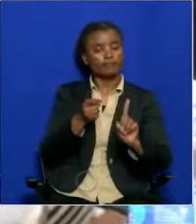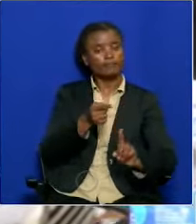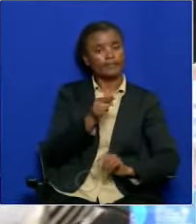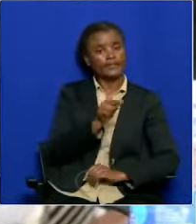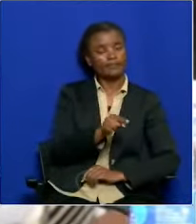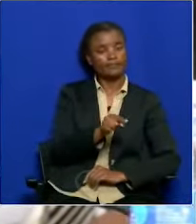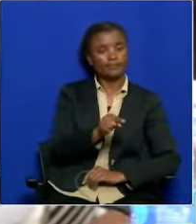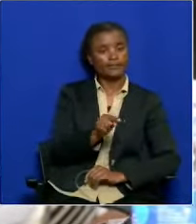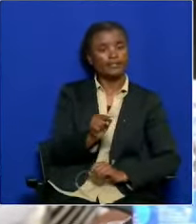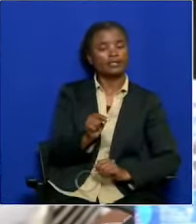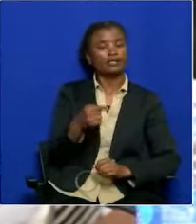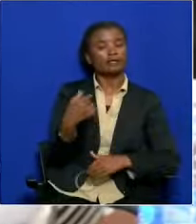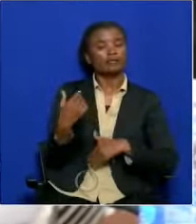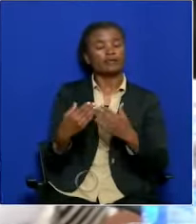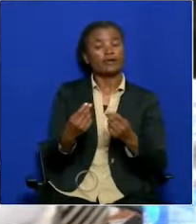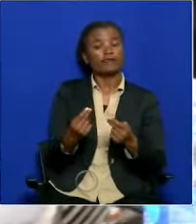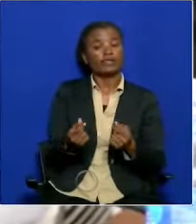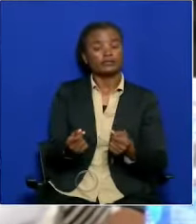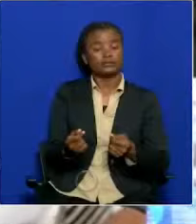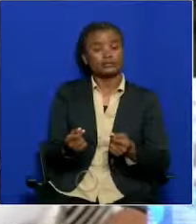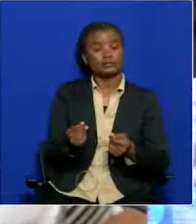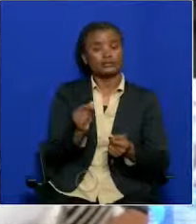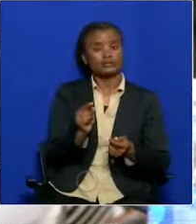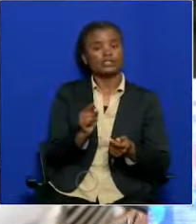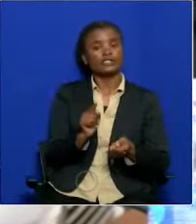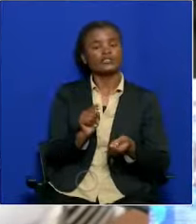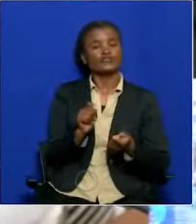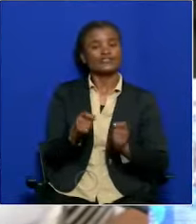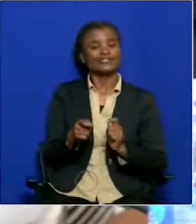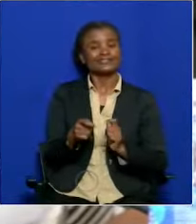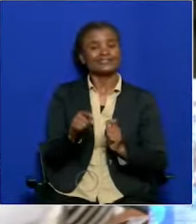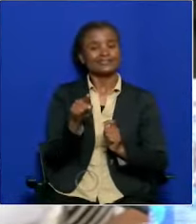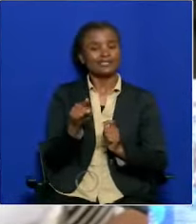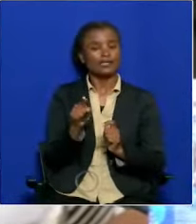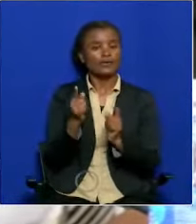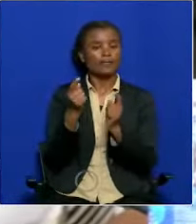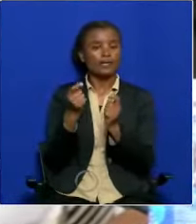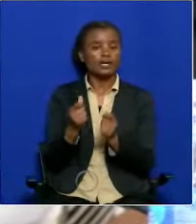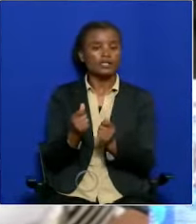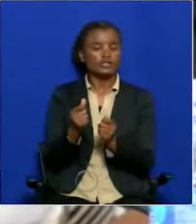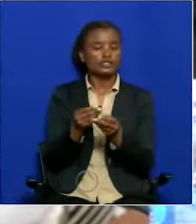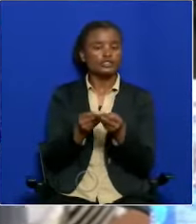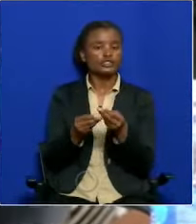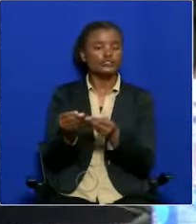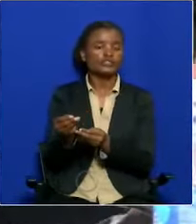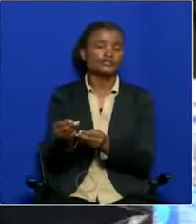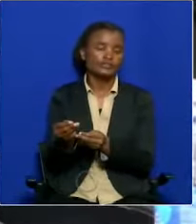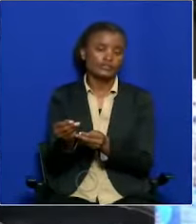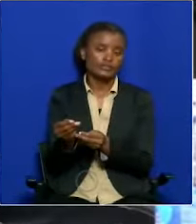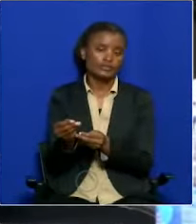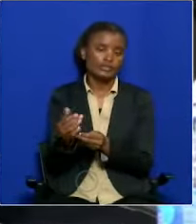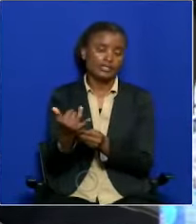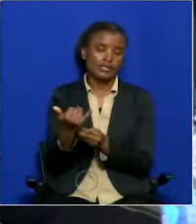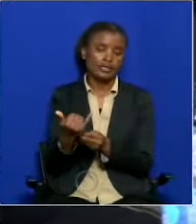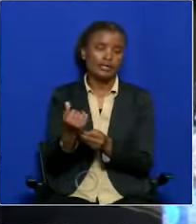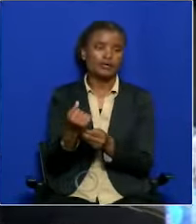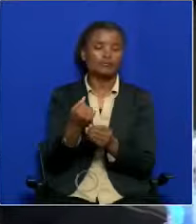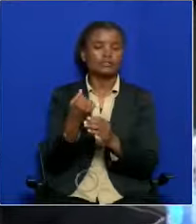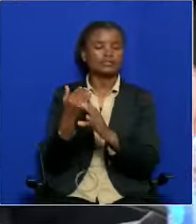in a relationship, into a relationship where money is now exchanged, and now he's sending you things, asking for